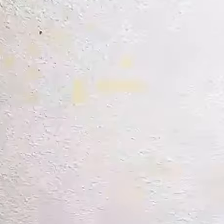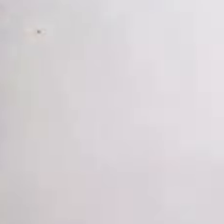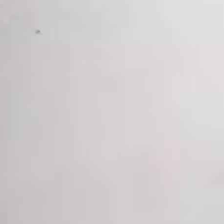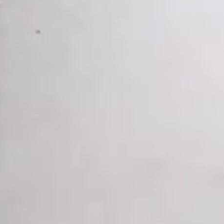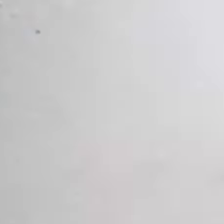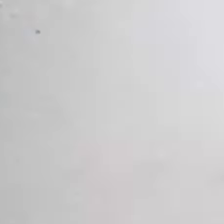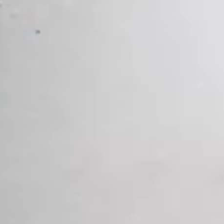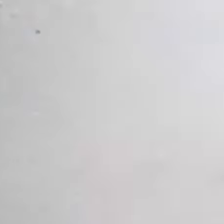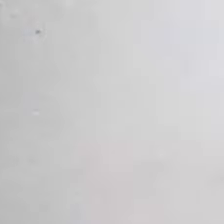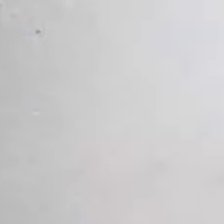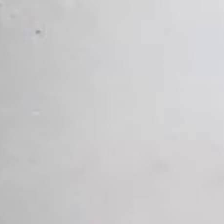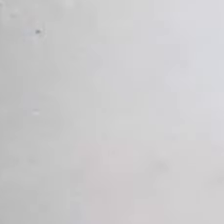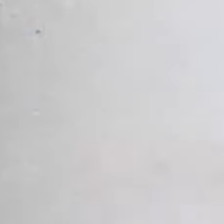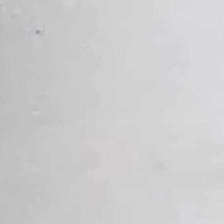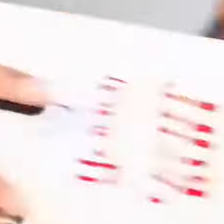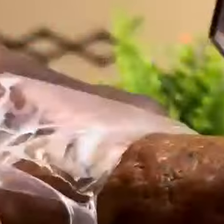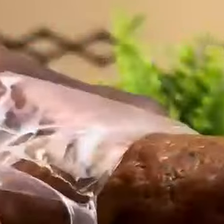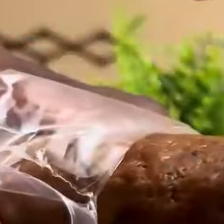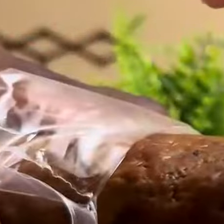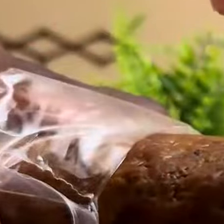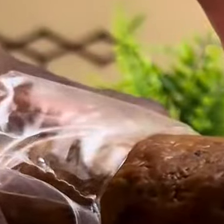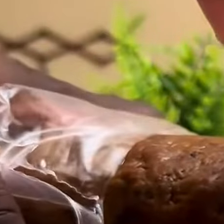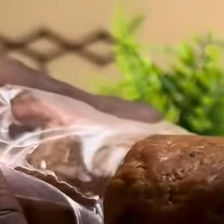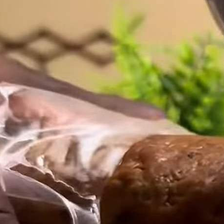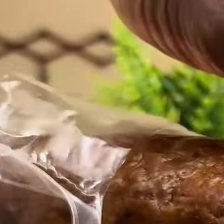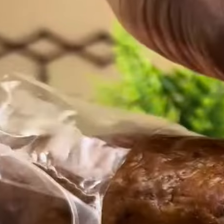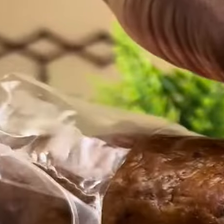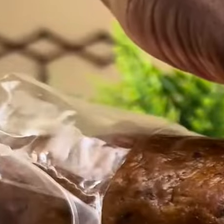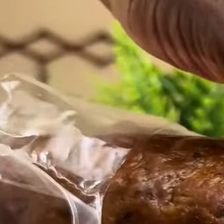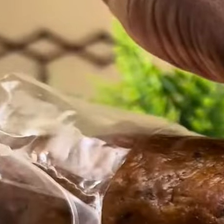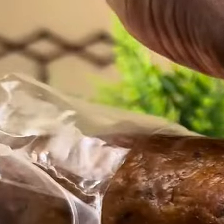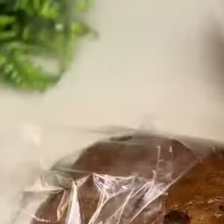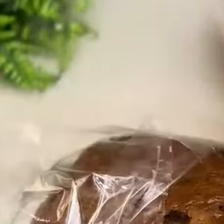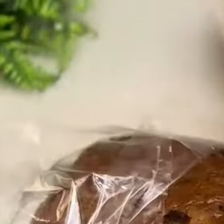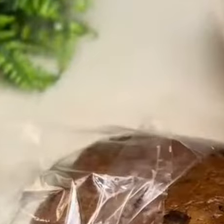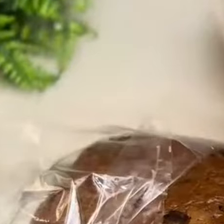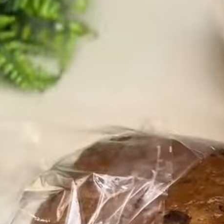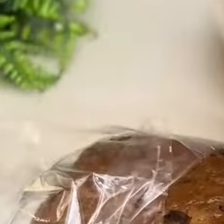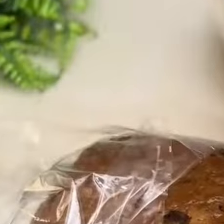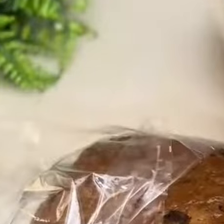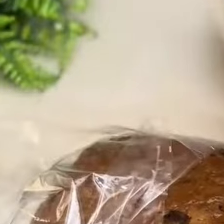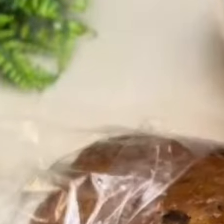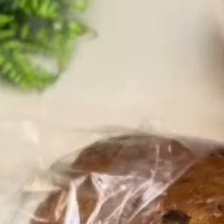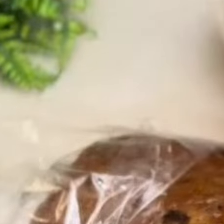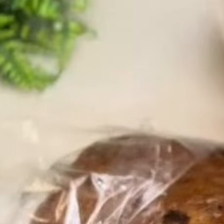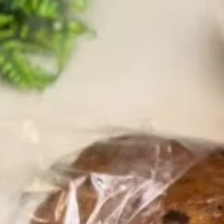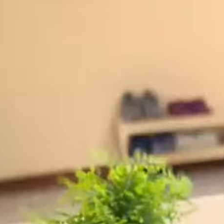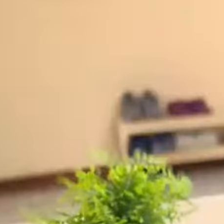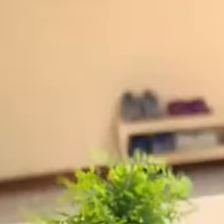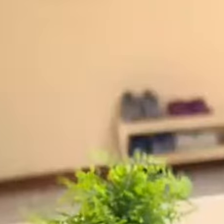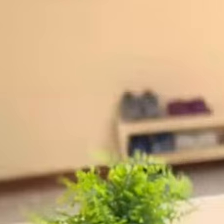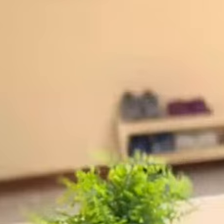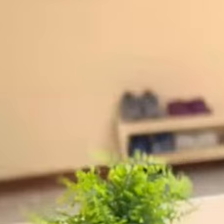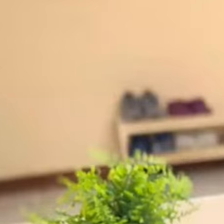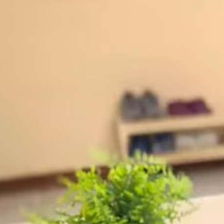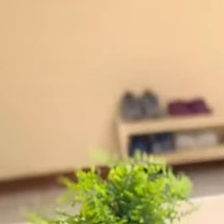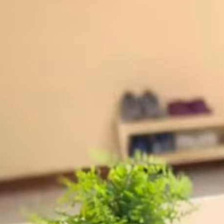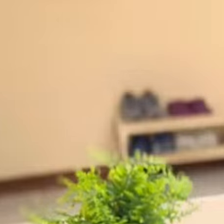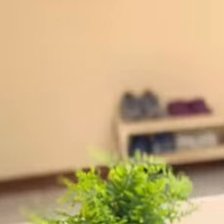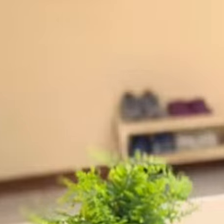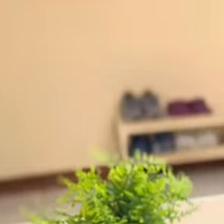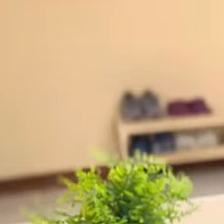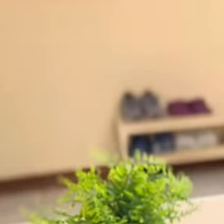good bun. So this Easter, don't walk, run. Go get your yummy Easter bun. One bun to my cheese. Only